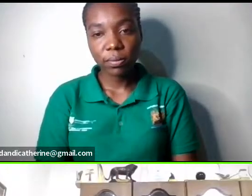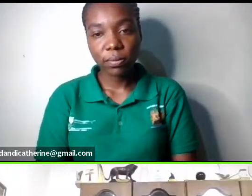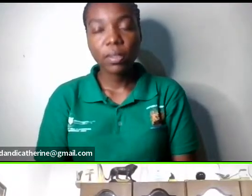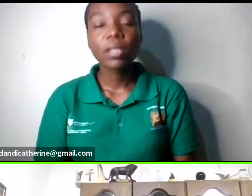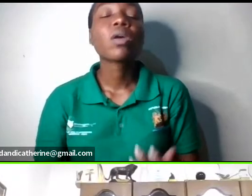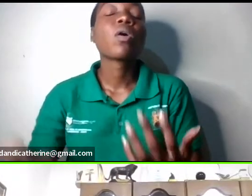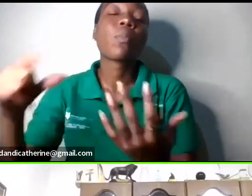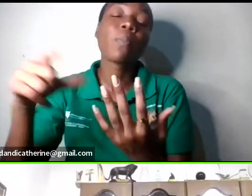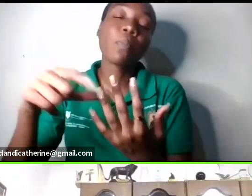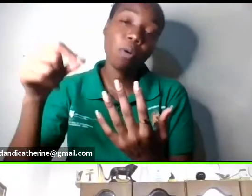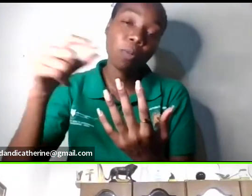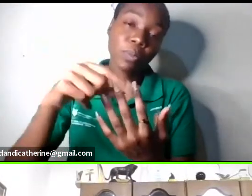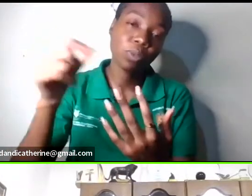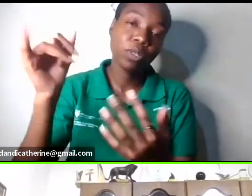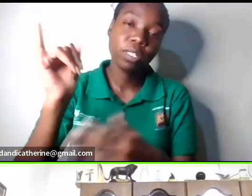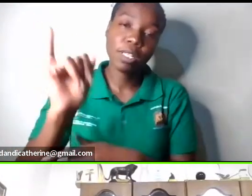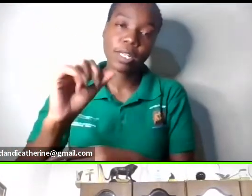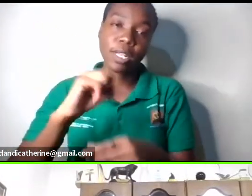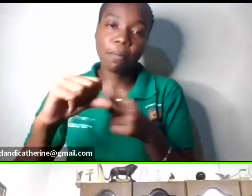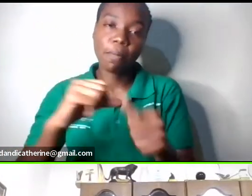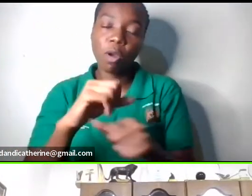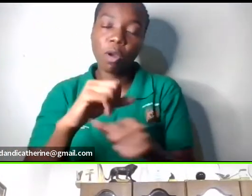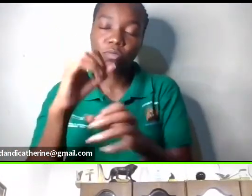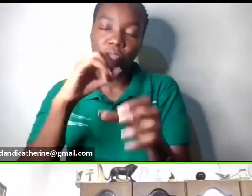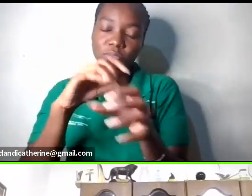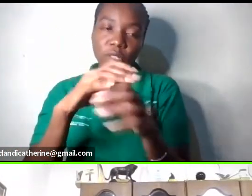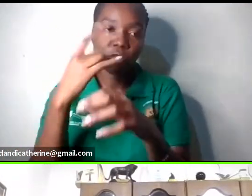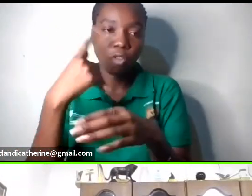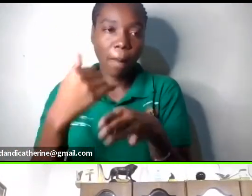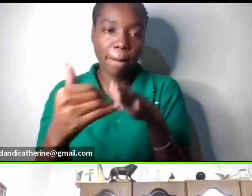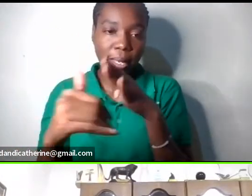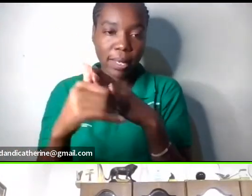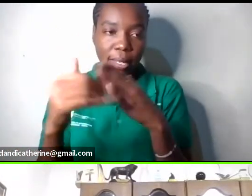options of investment of infrastructure development.